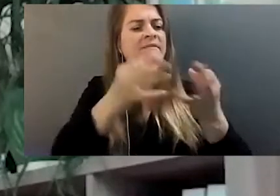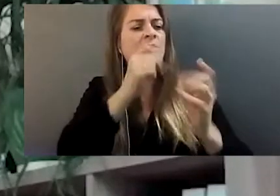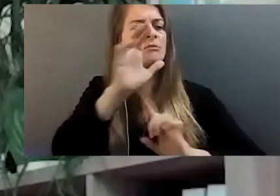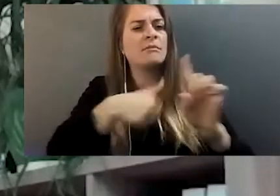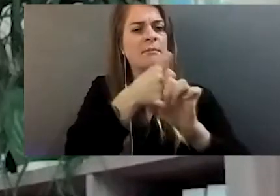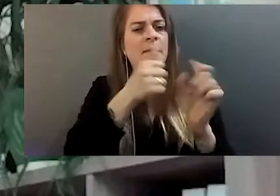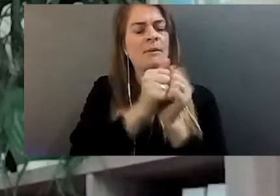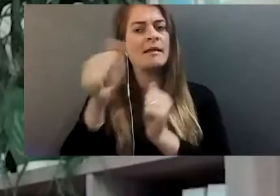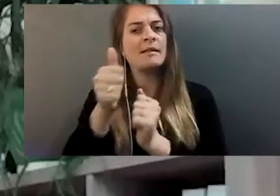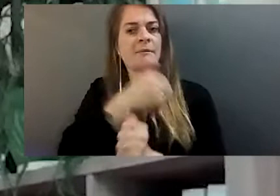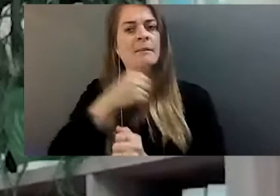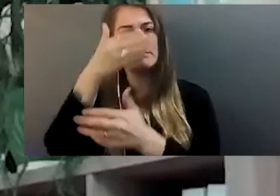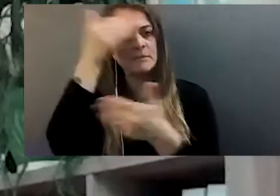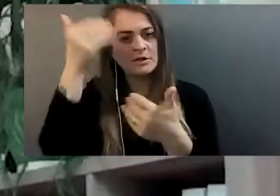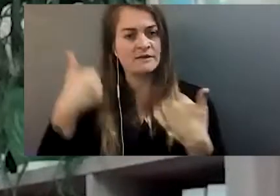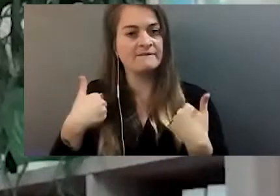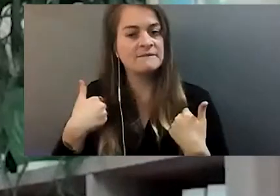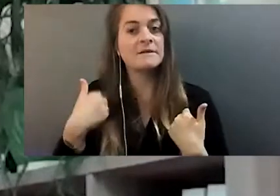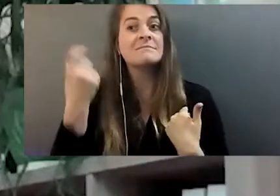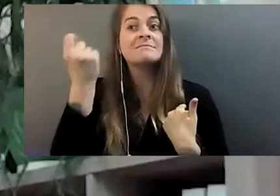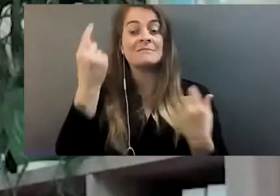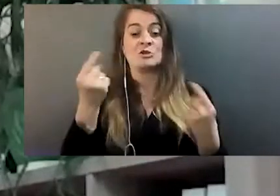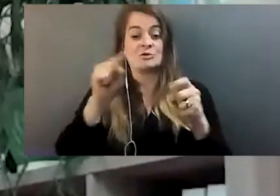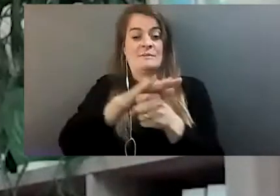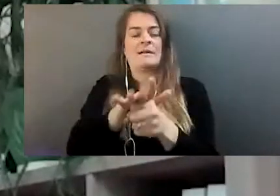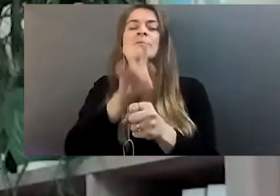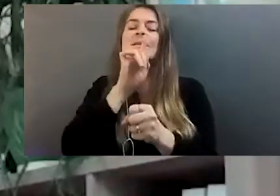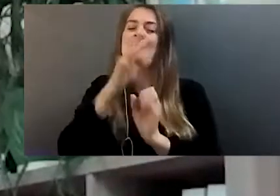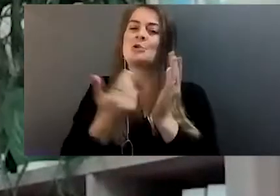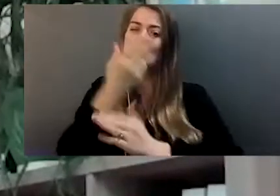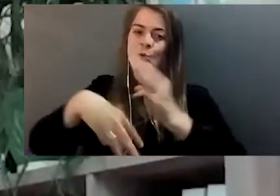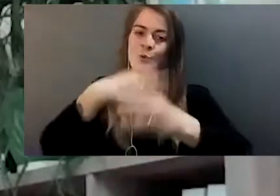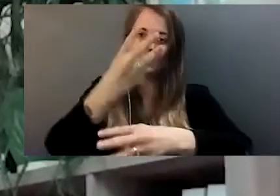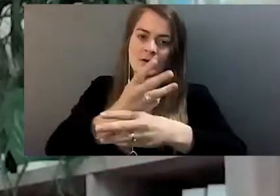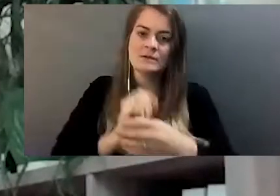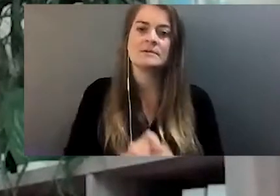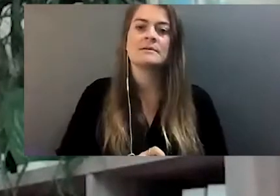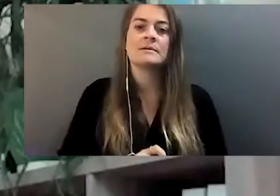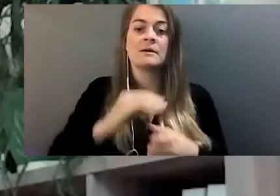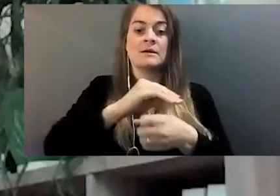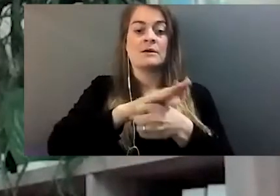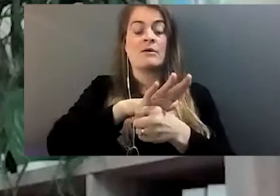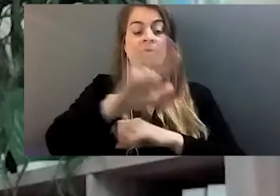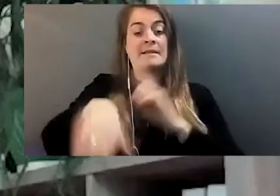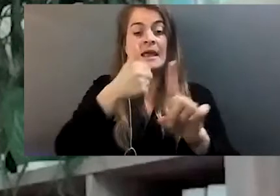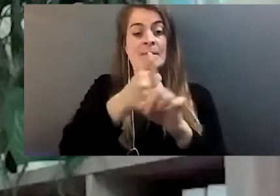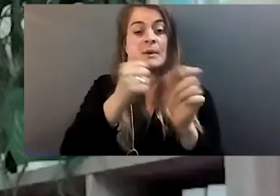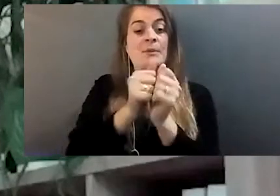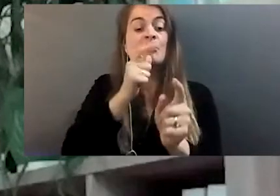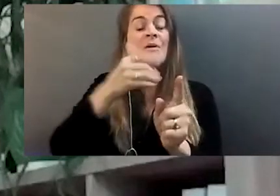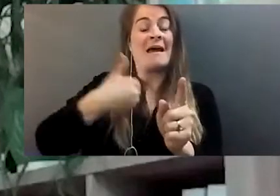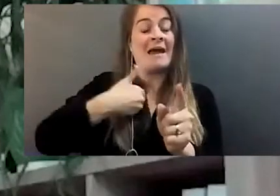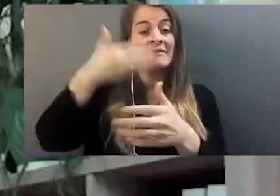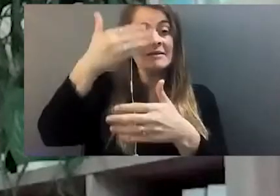dementia. However, because of the pandemic, we're facing a new world. The impact of COVID-19 on people who are living with